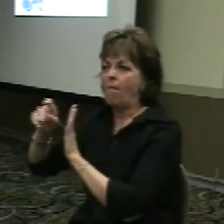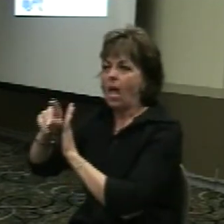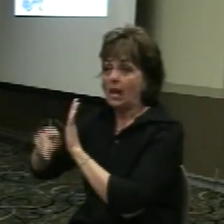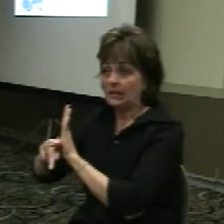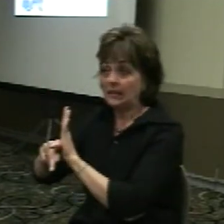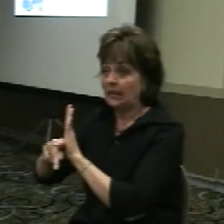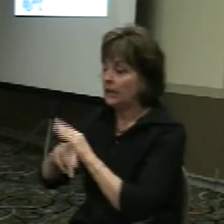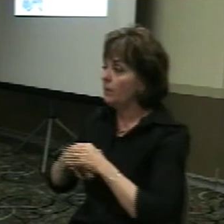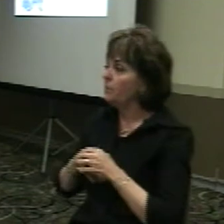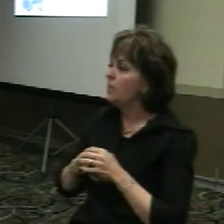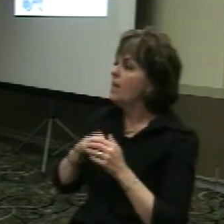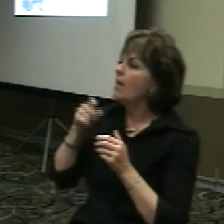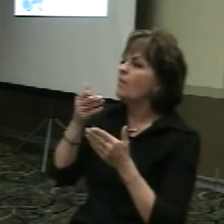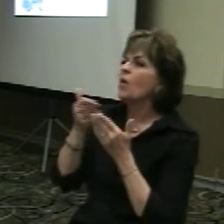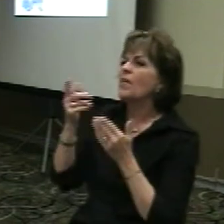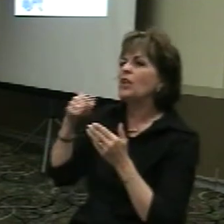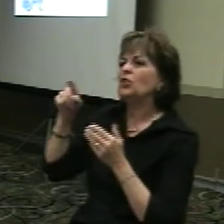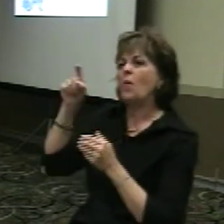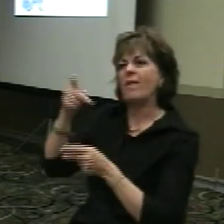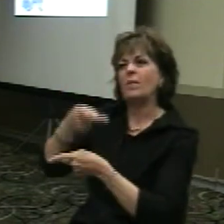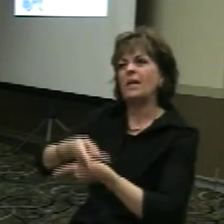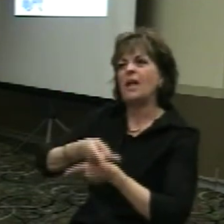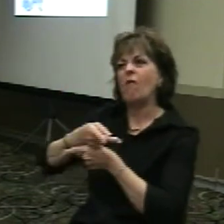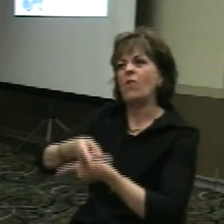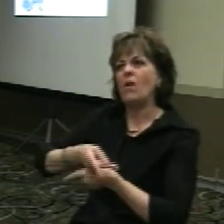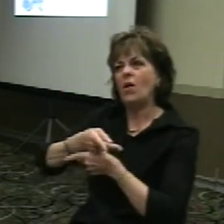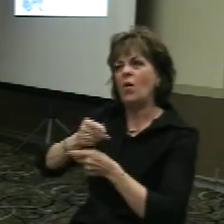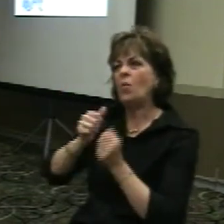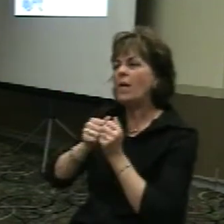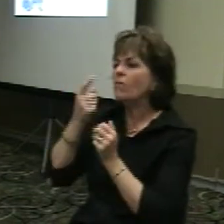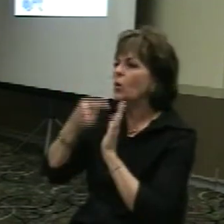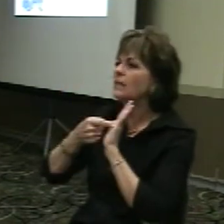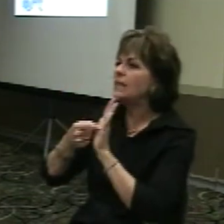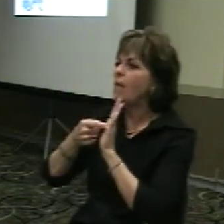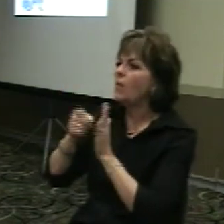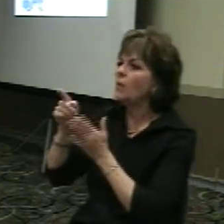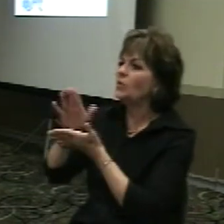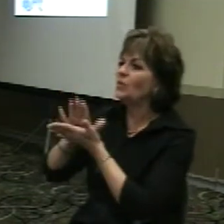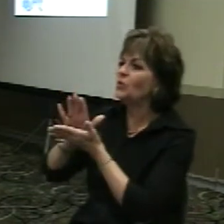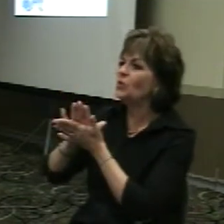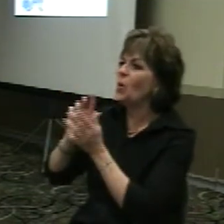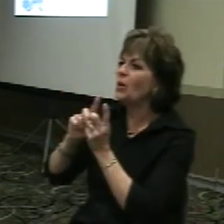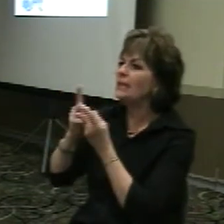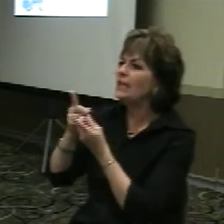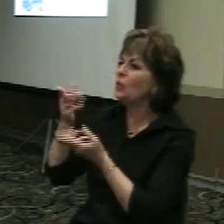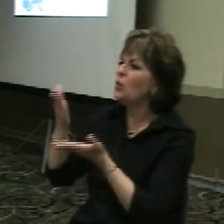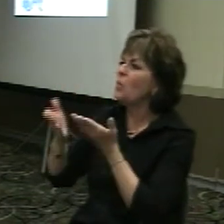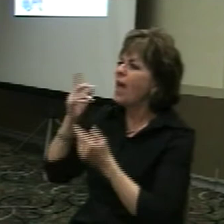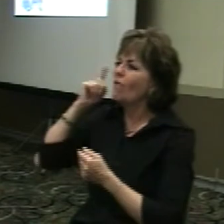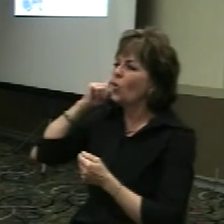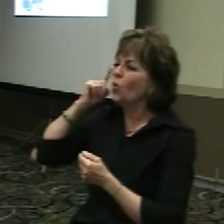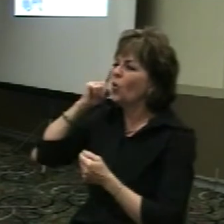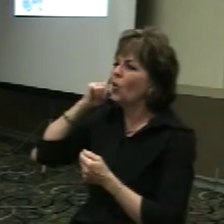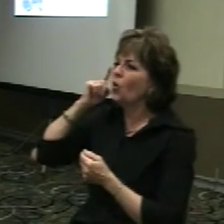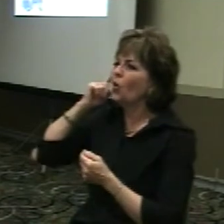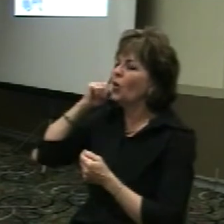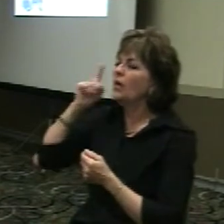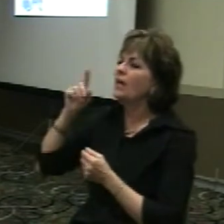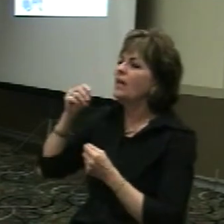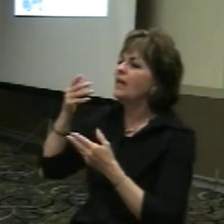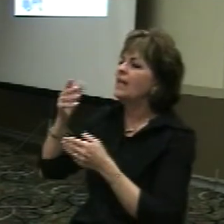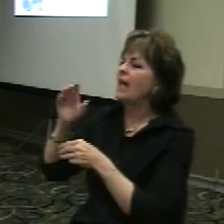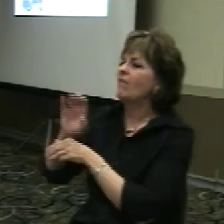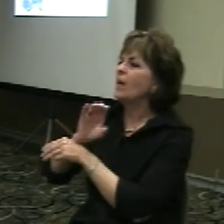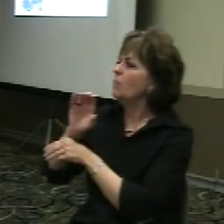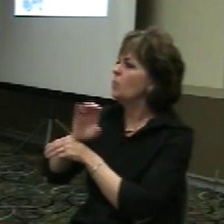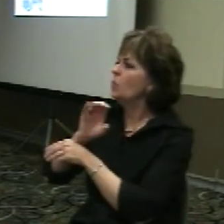is. But there are things that you've got to be careful of. For example, there was a school district, and you may have heard about this, who they gave